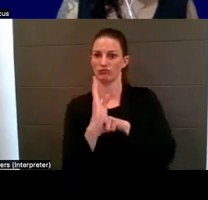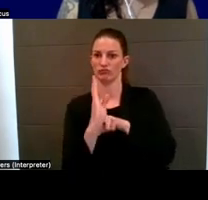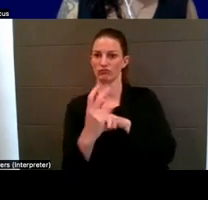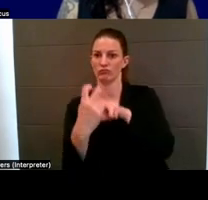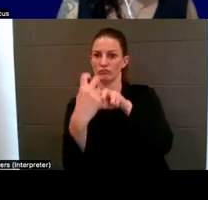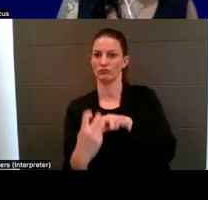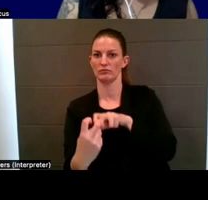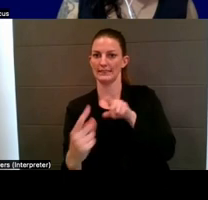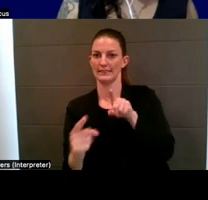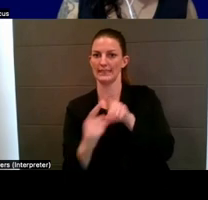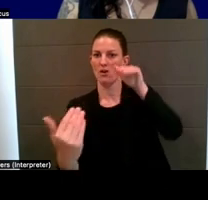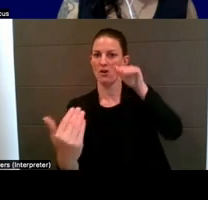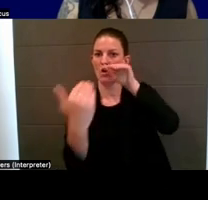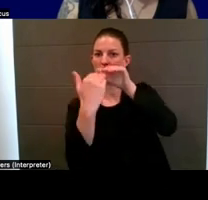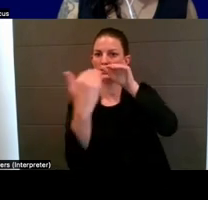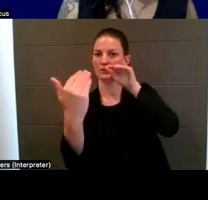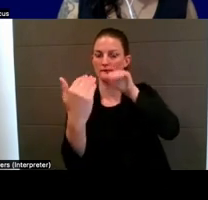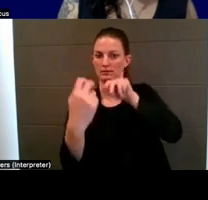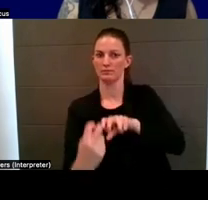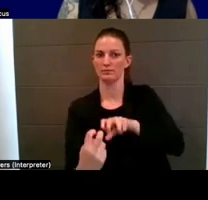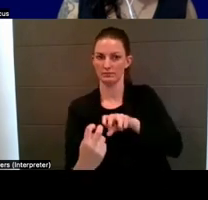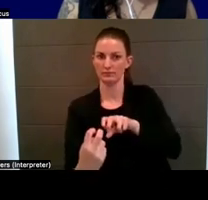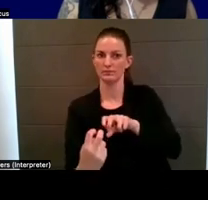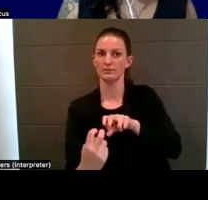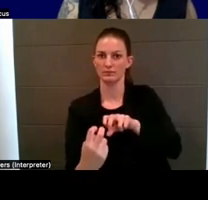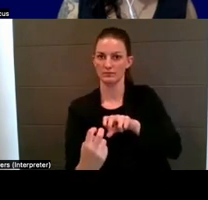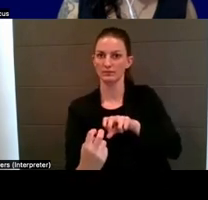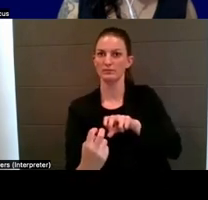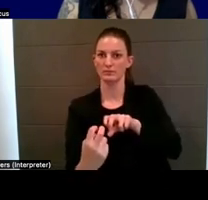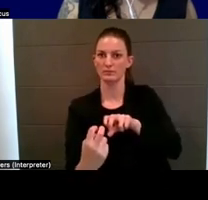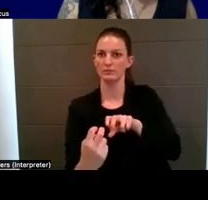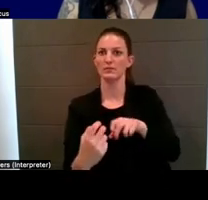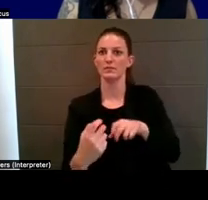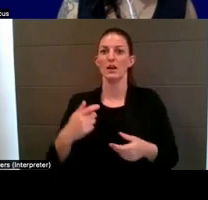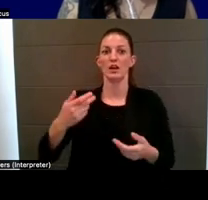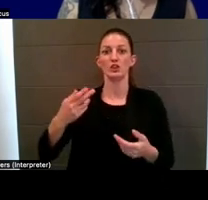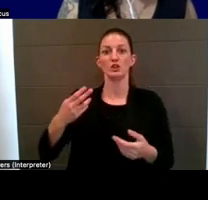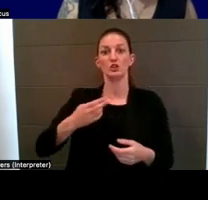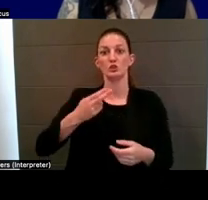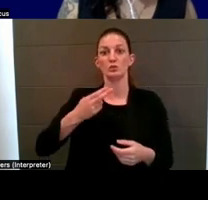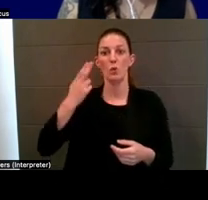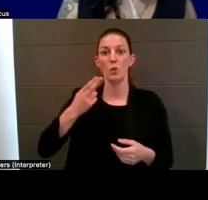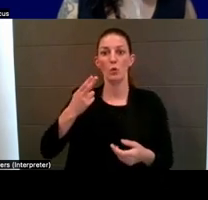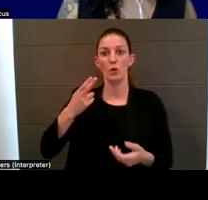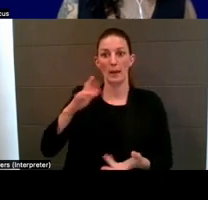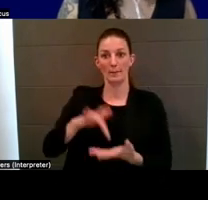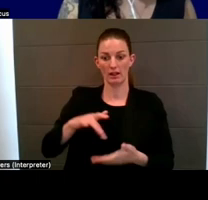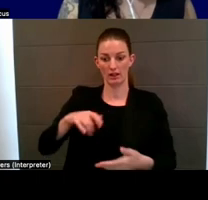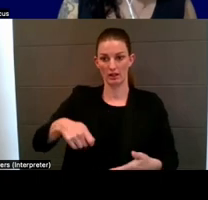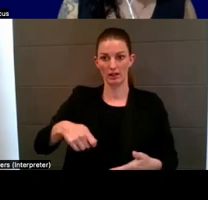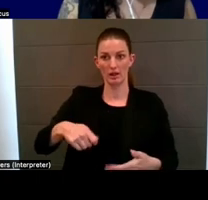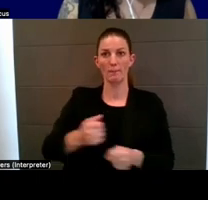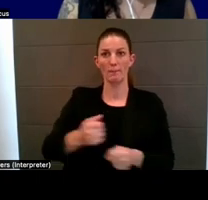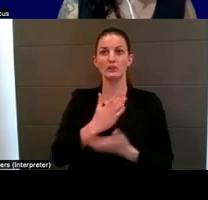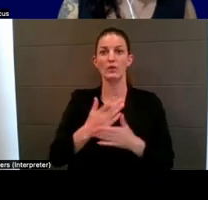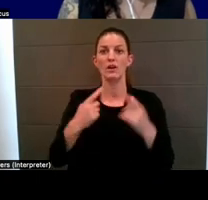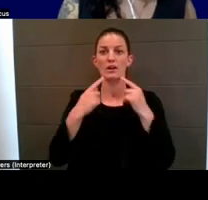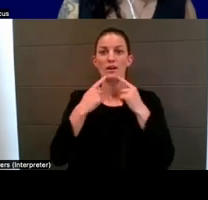Ensure when offering the spoon, it is in the middle and Claire's head is upright, not chin down. So under positioning, there were three strategies